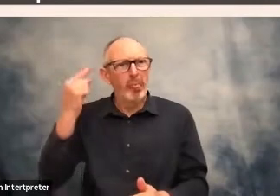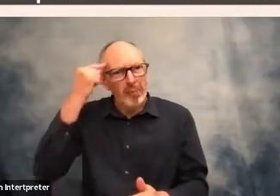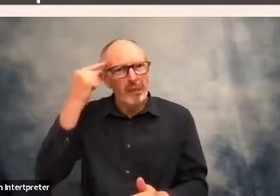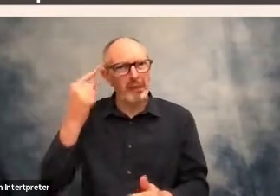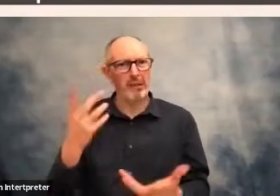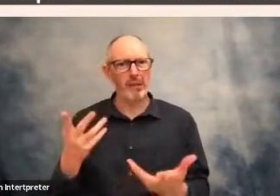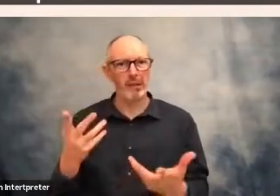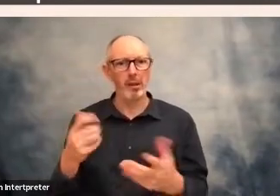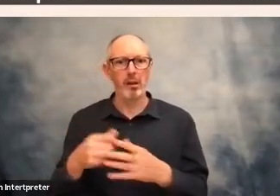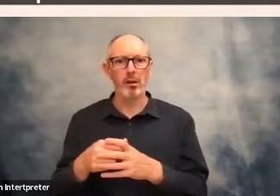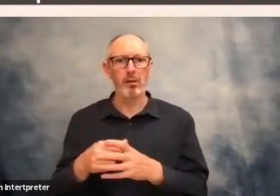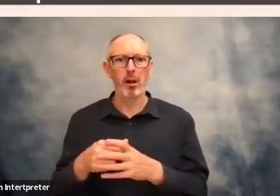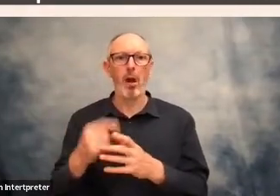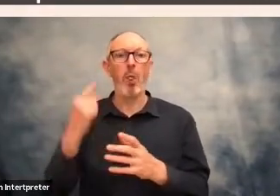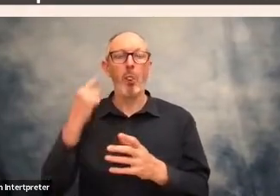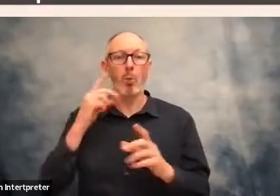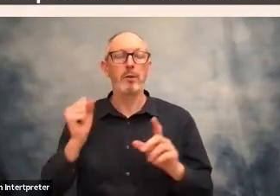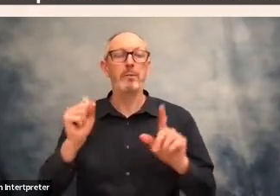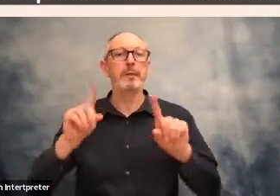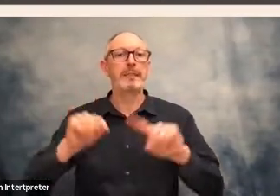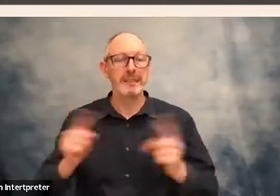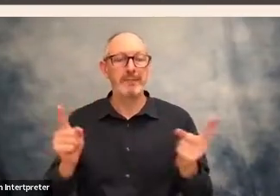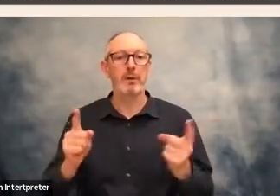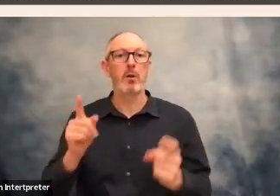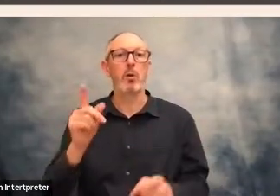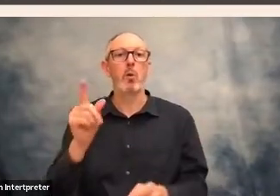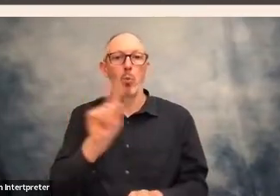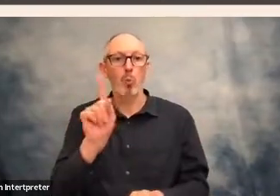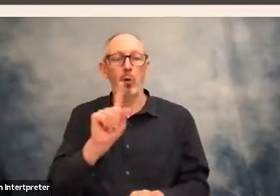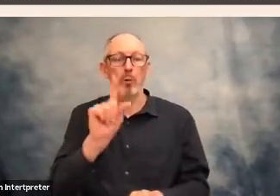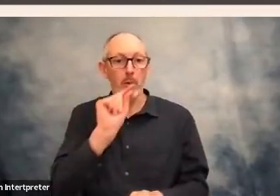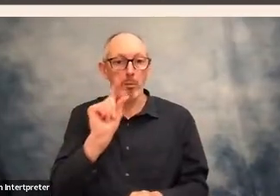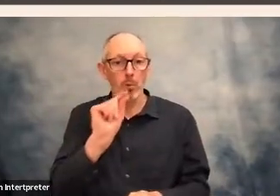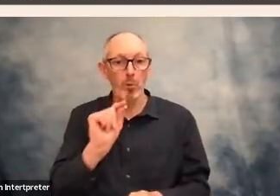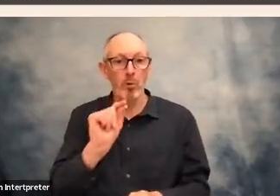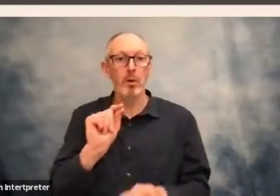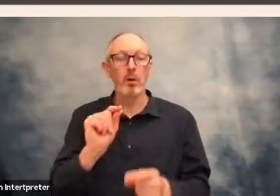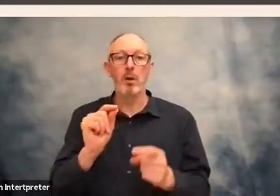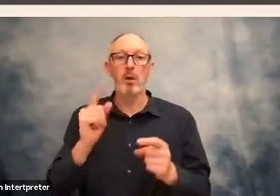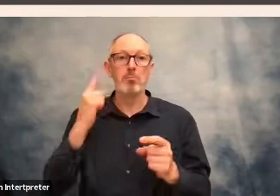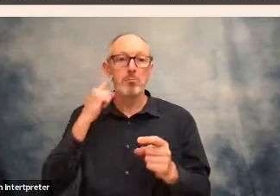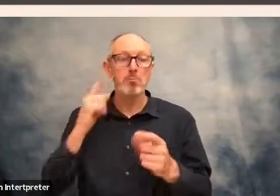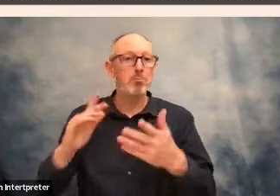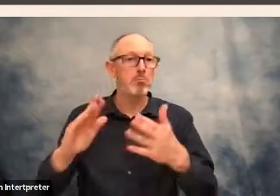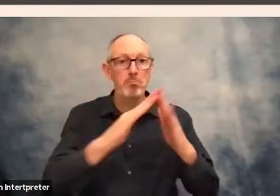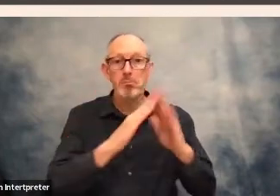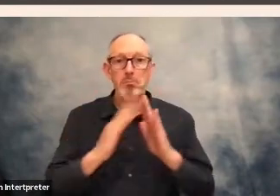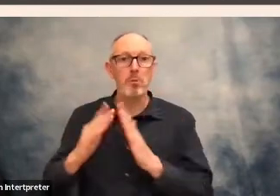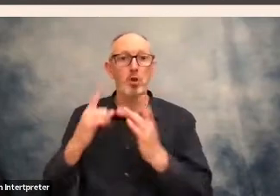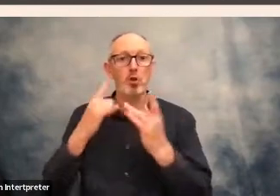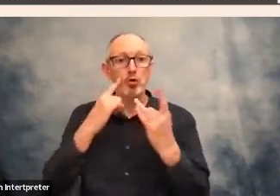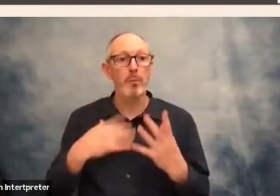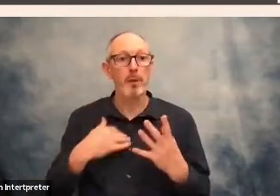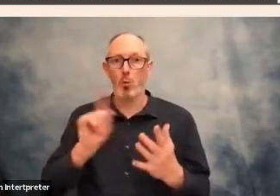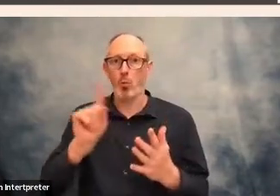AI developments made this possible. The blind and low vision community showed me where this need was the most urgent.